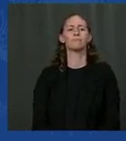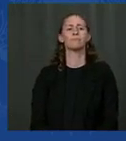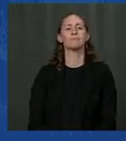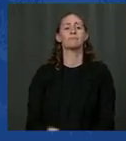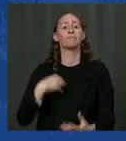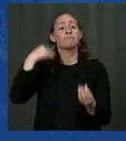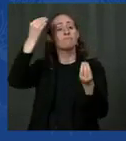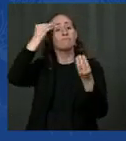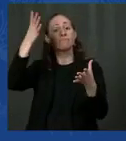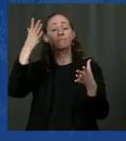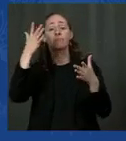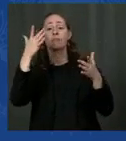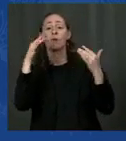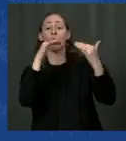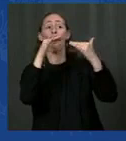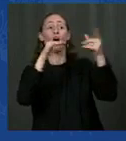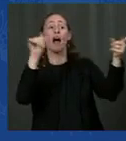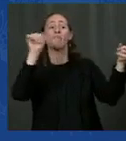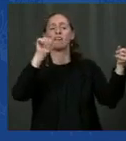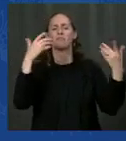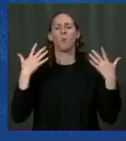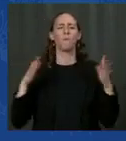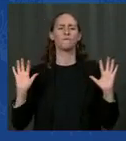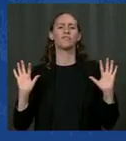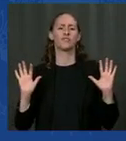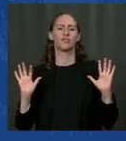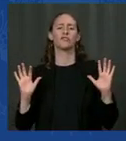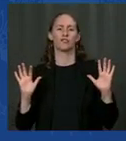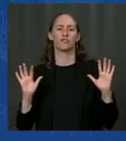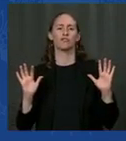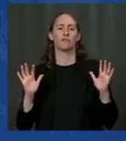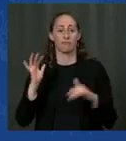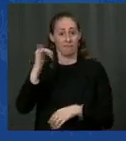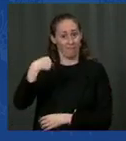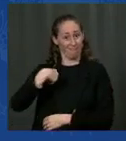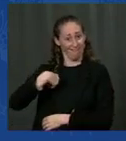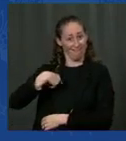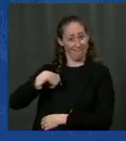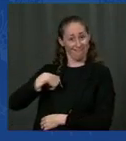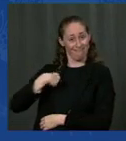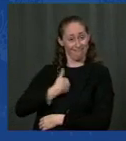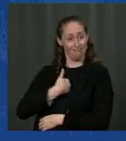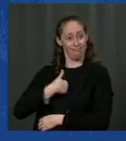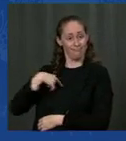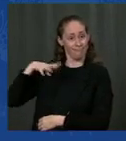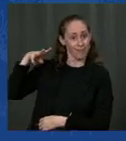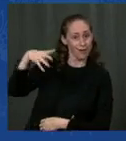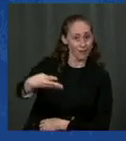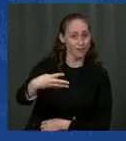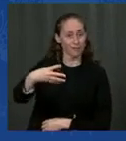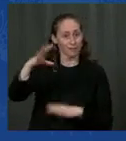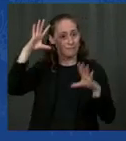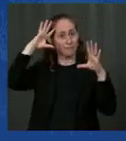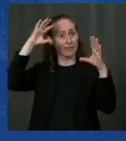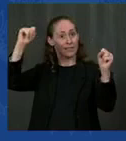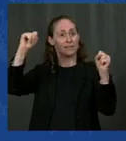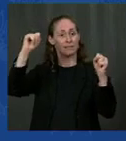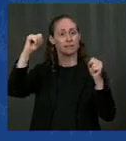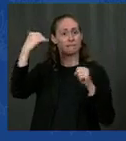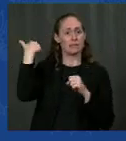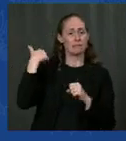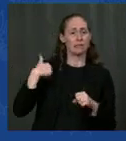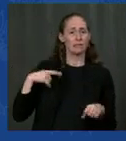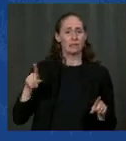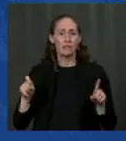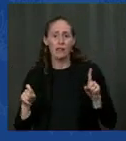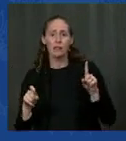I'm the fourth president who has faced the issue of whether and when to end this war. When I